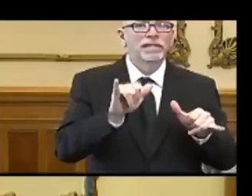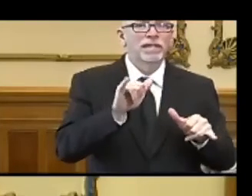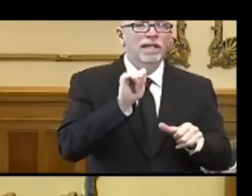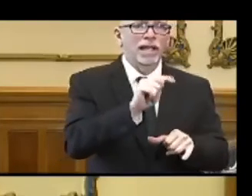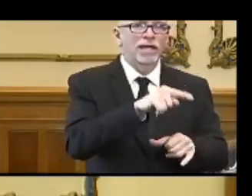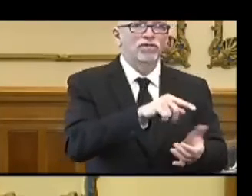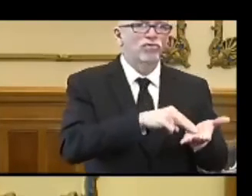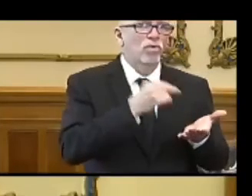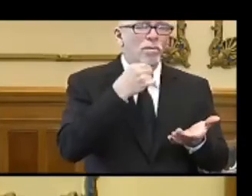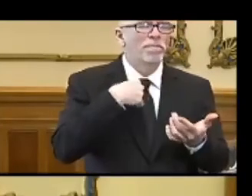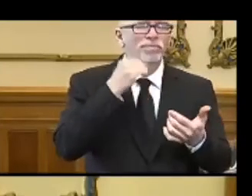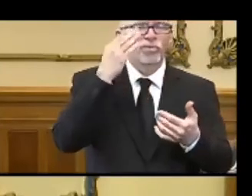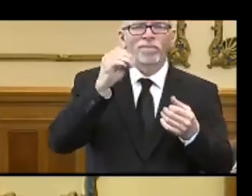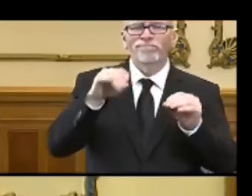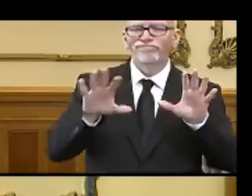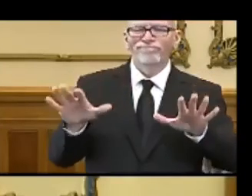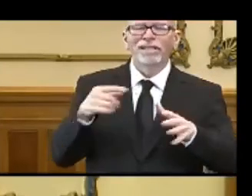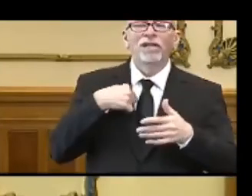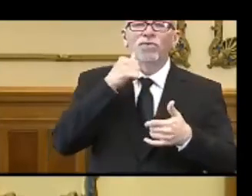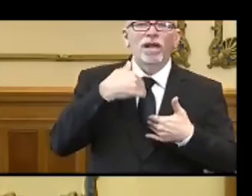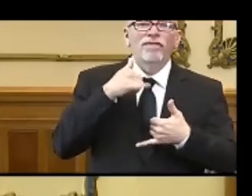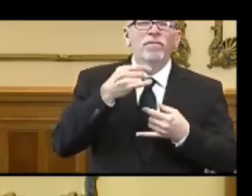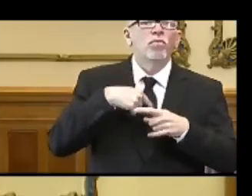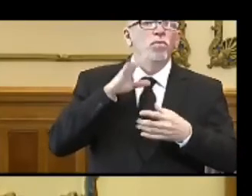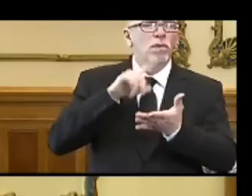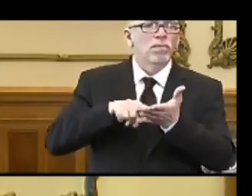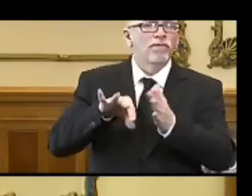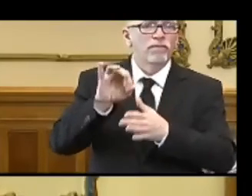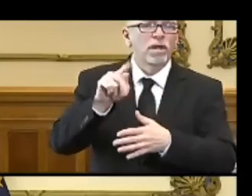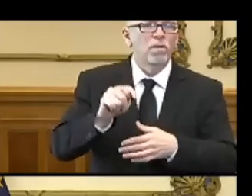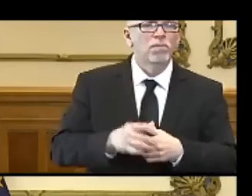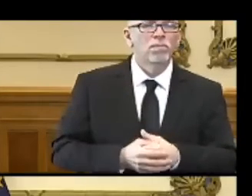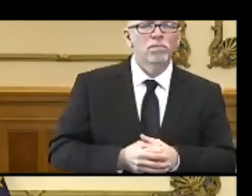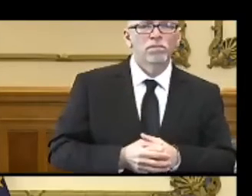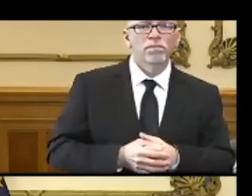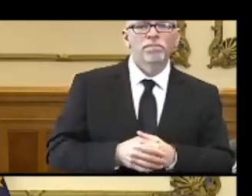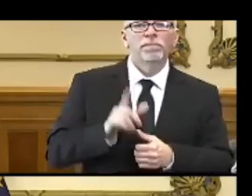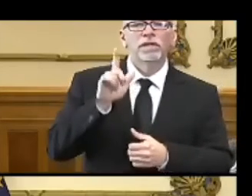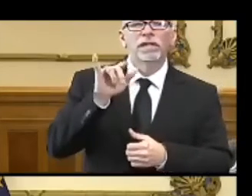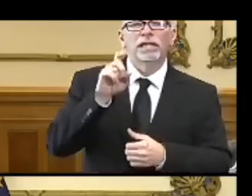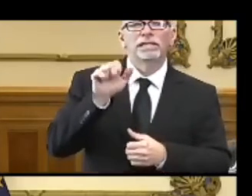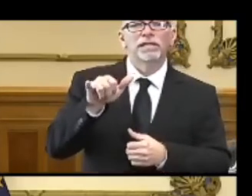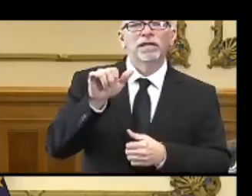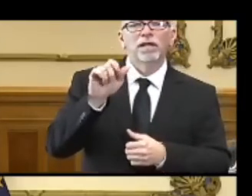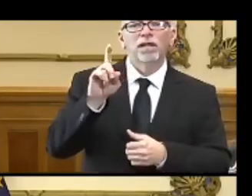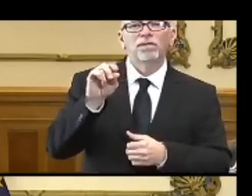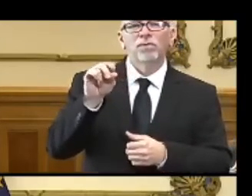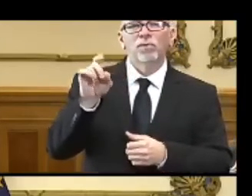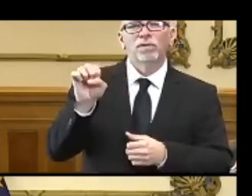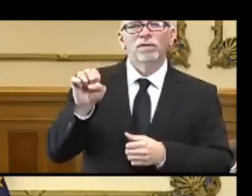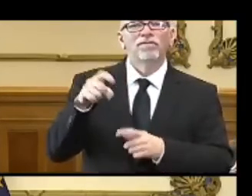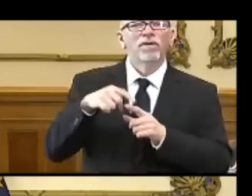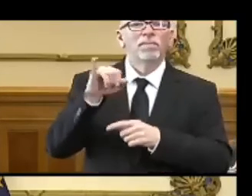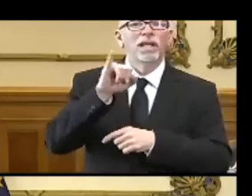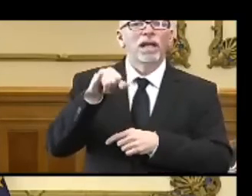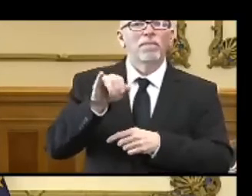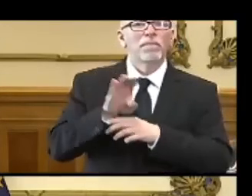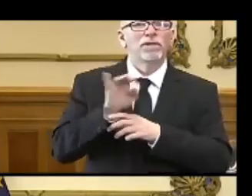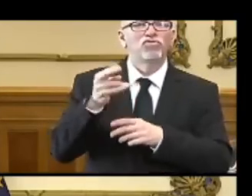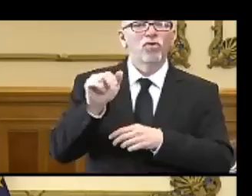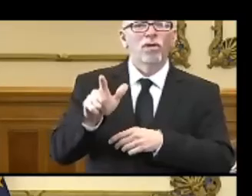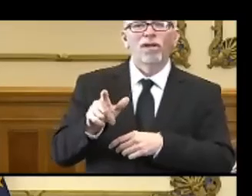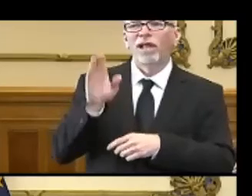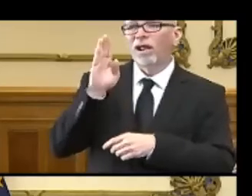in that facility, but that's information that we can find. Lindsay Ardoti, the Indianapolis Business Journal. Hello,